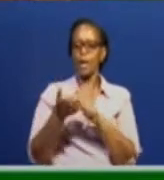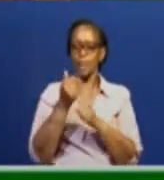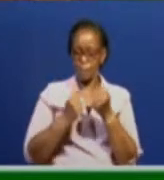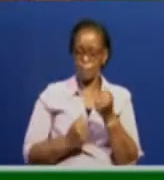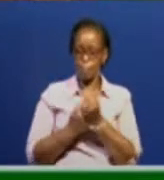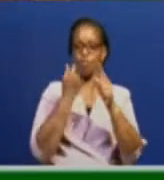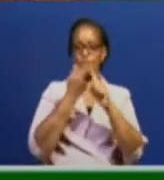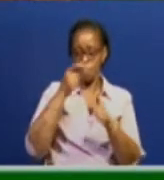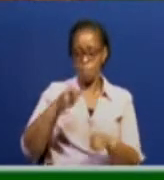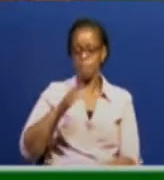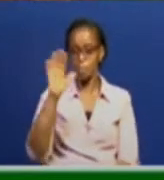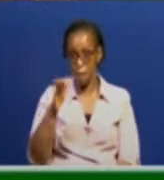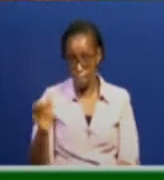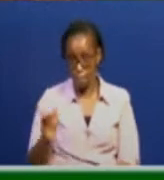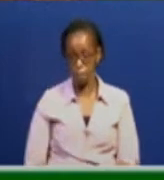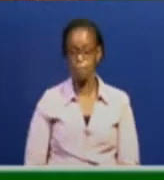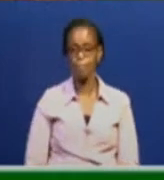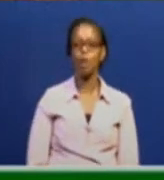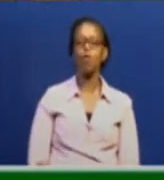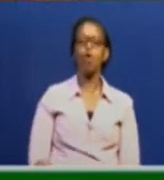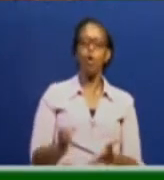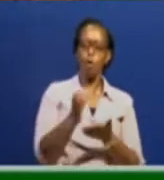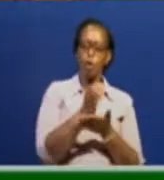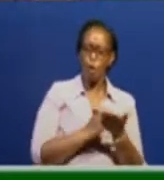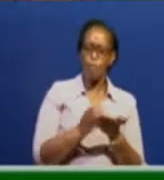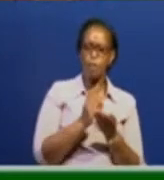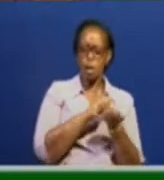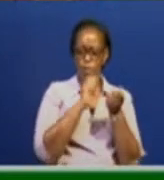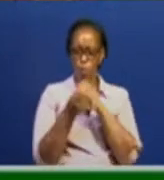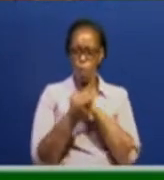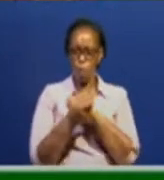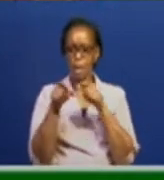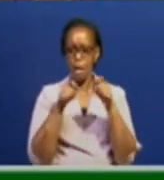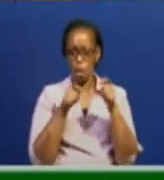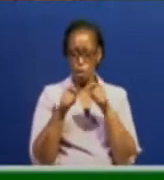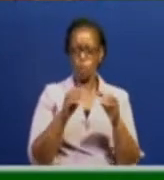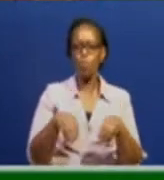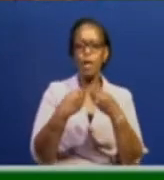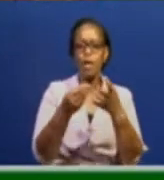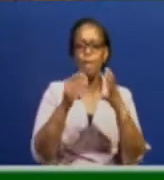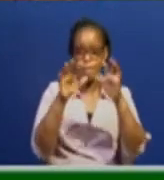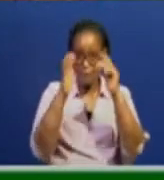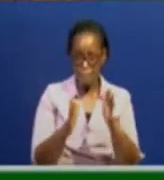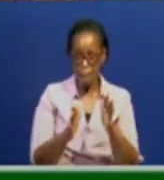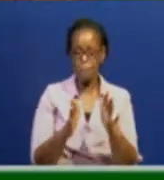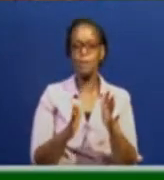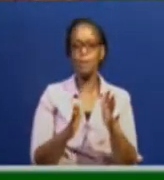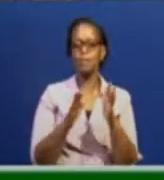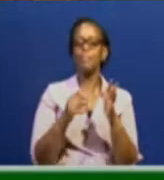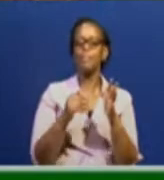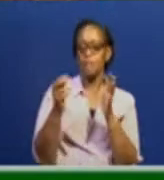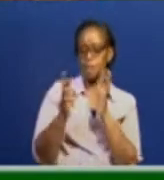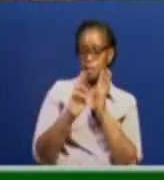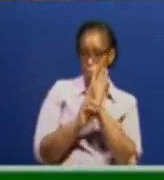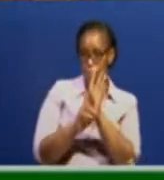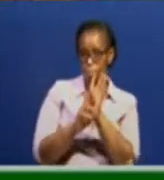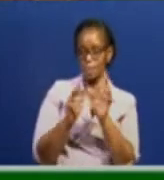house. Coffee reforms regulations will give farmers the necessary representation and weight